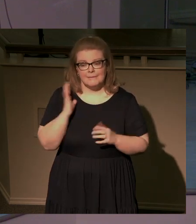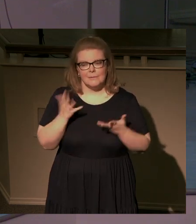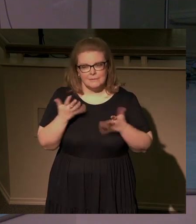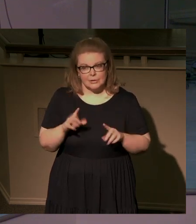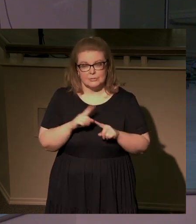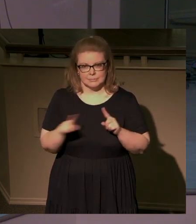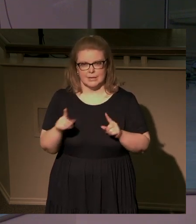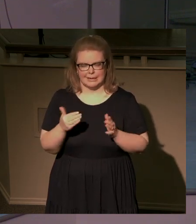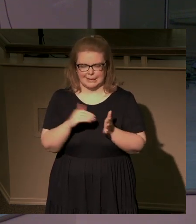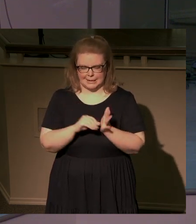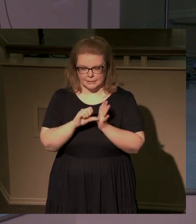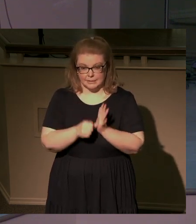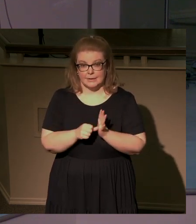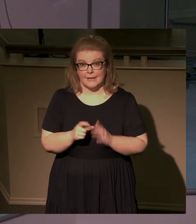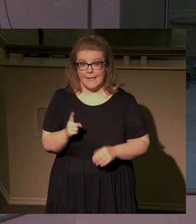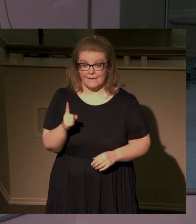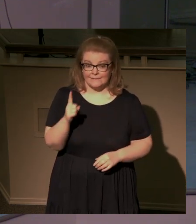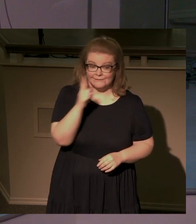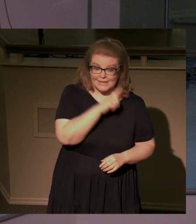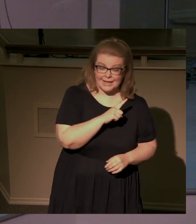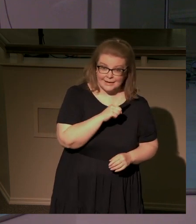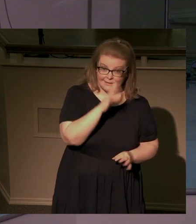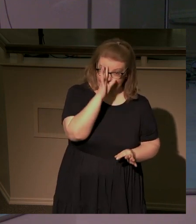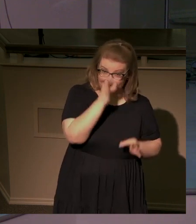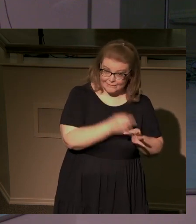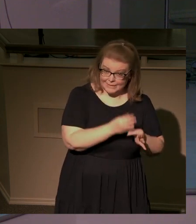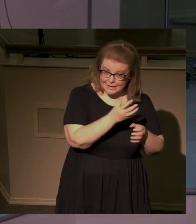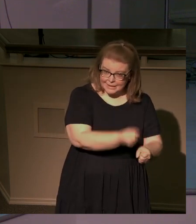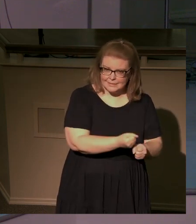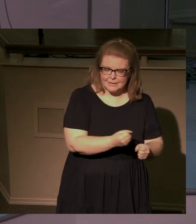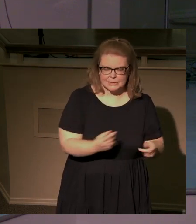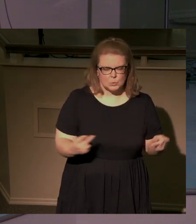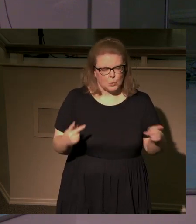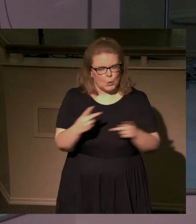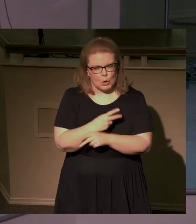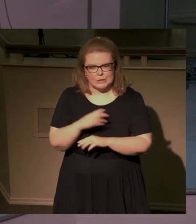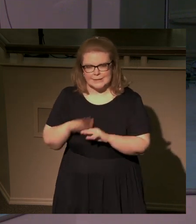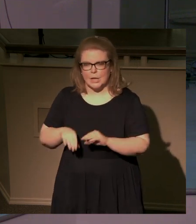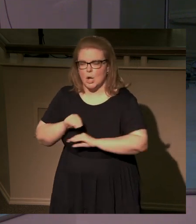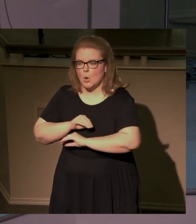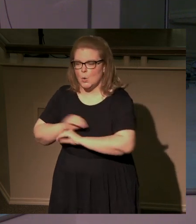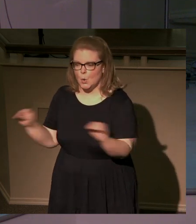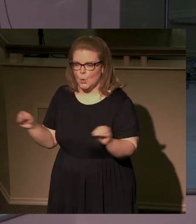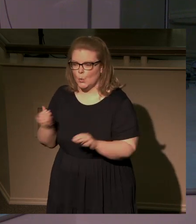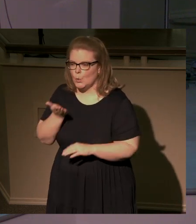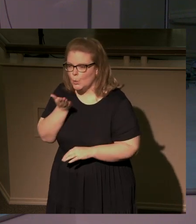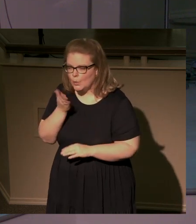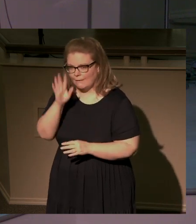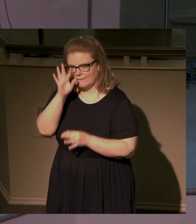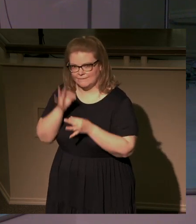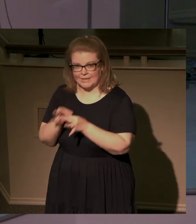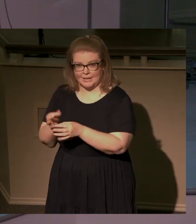Fake faith is worse than no faith.